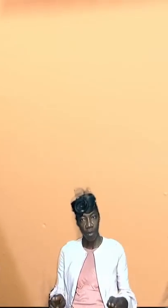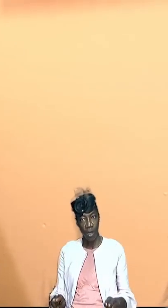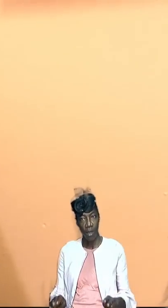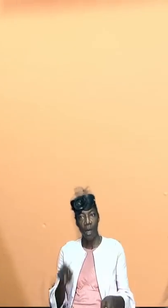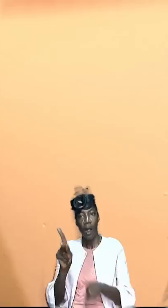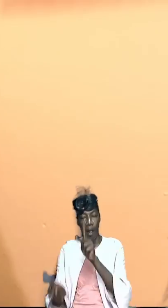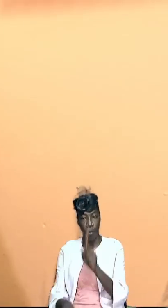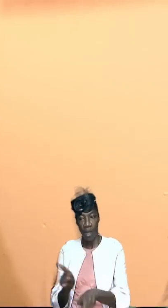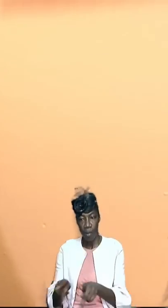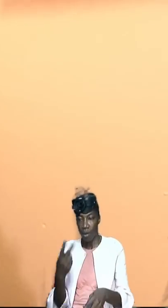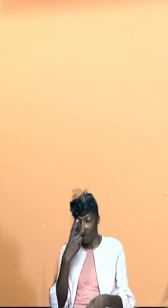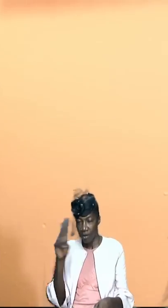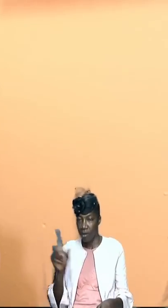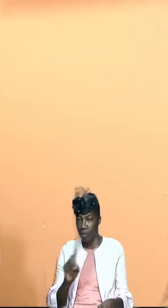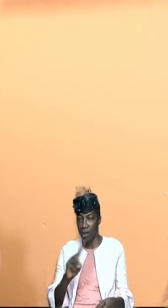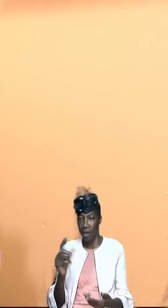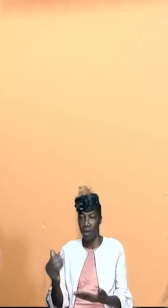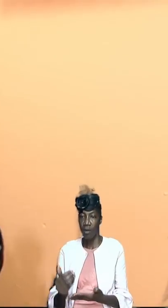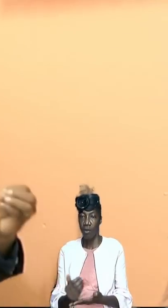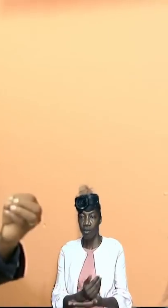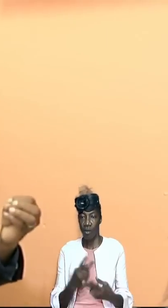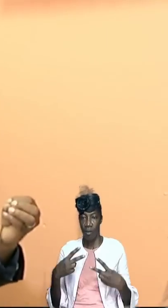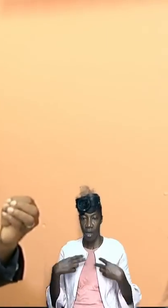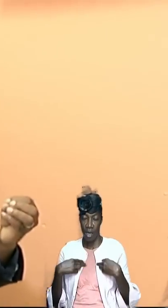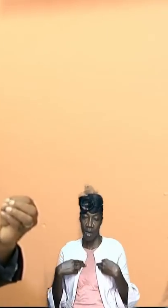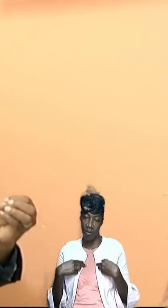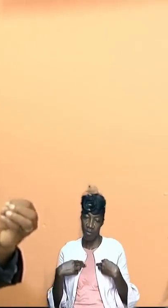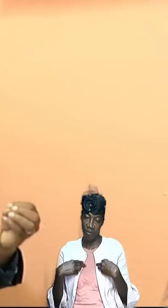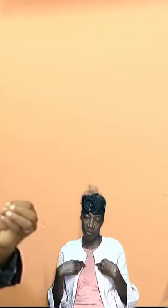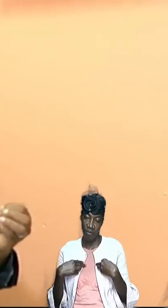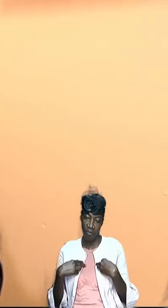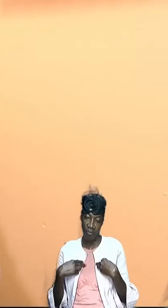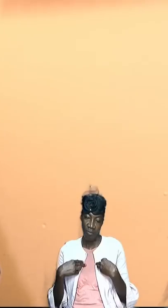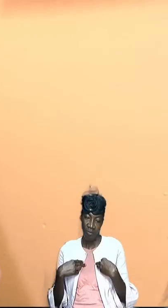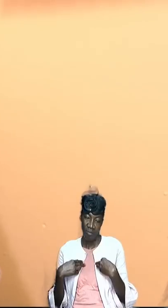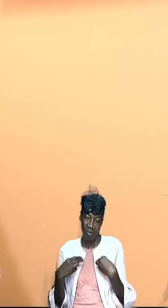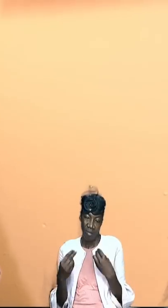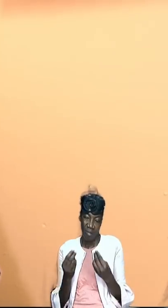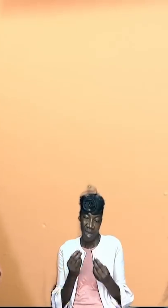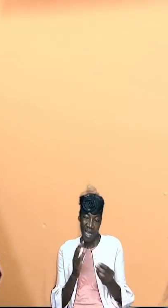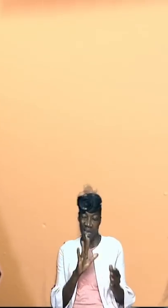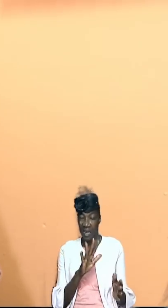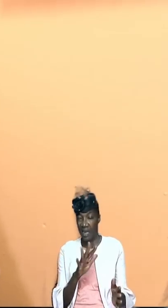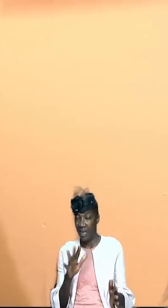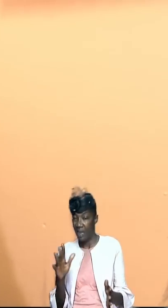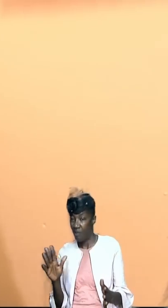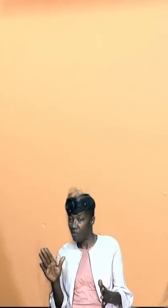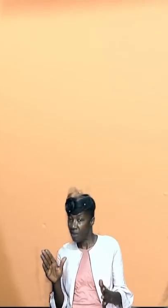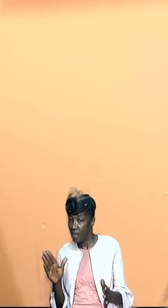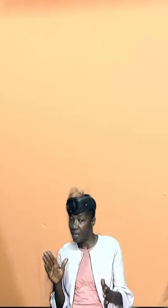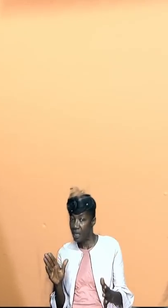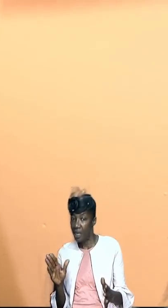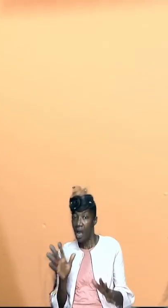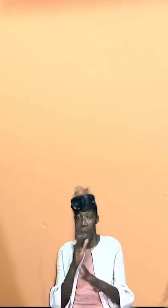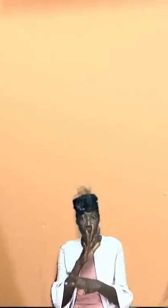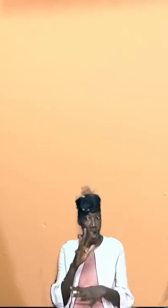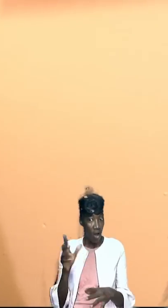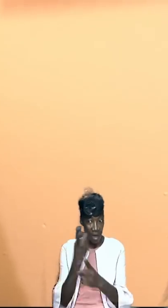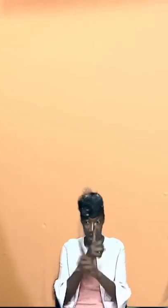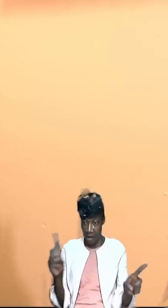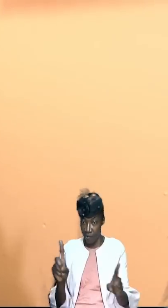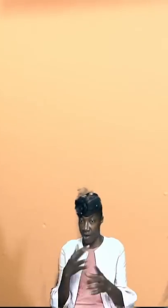some have light colored skins, some have dark colored skins, some